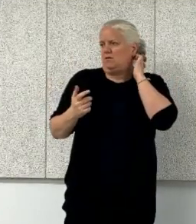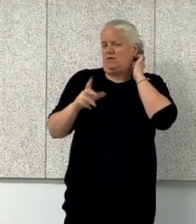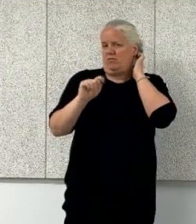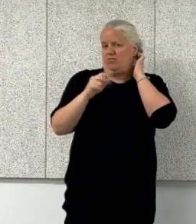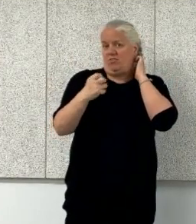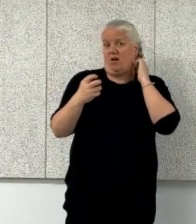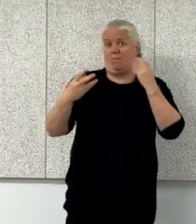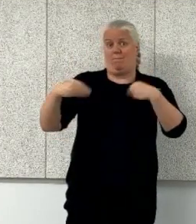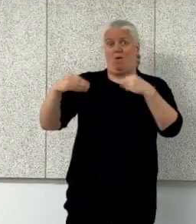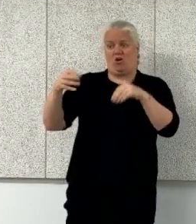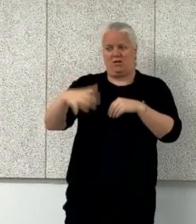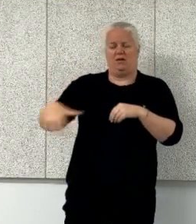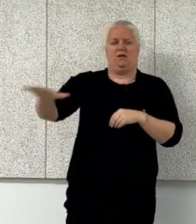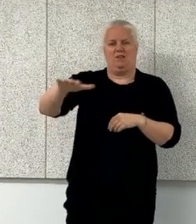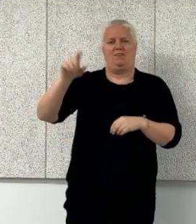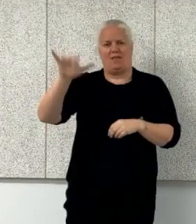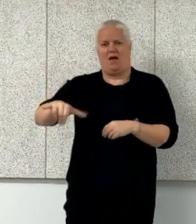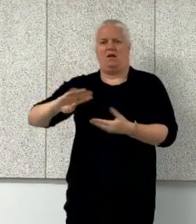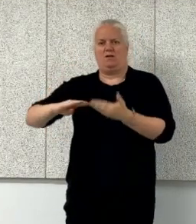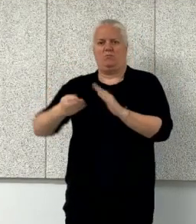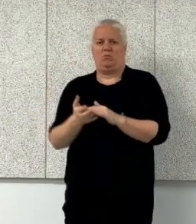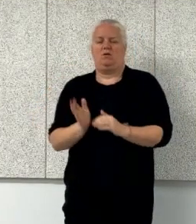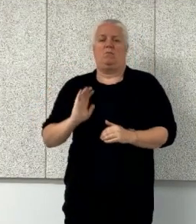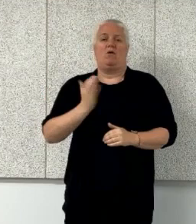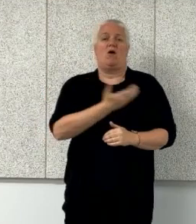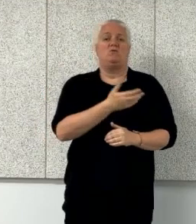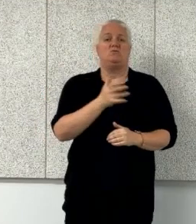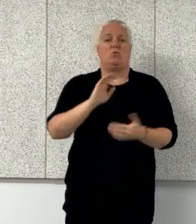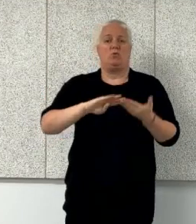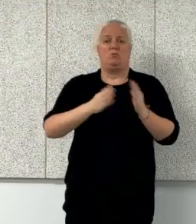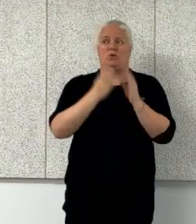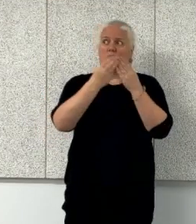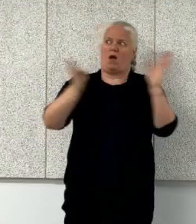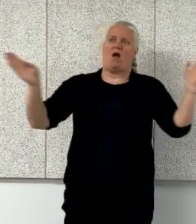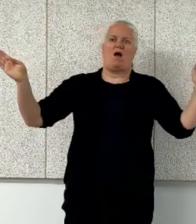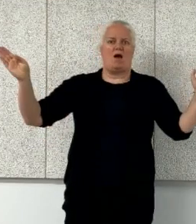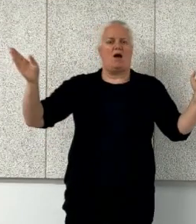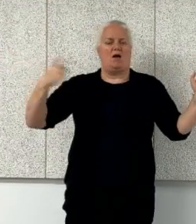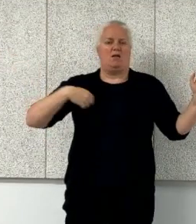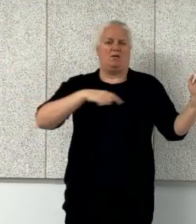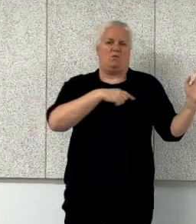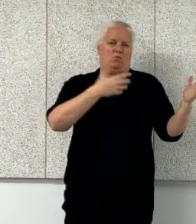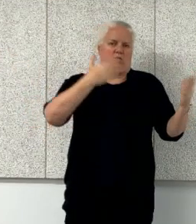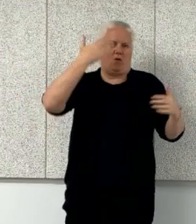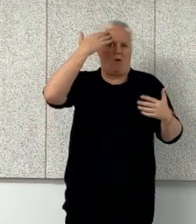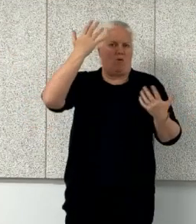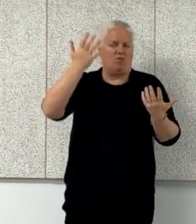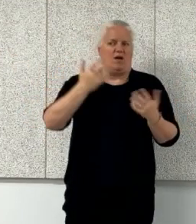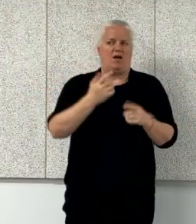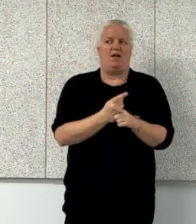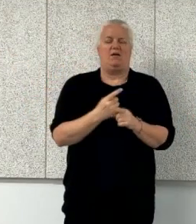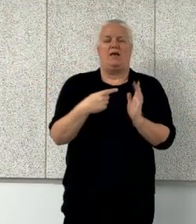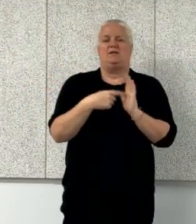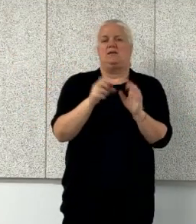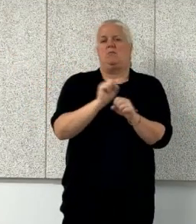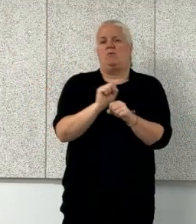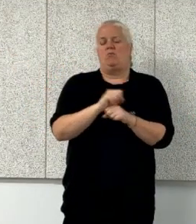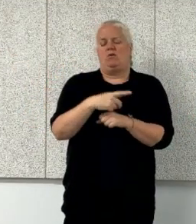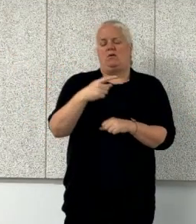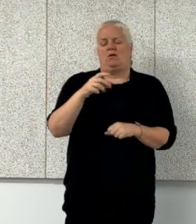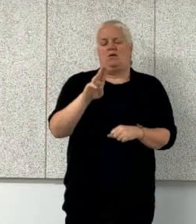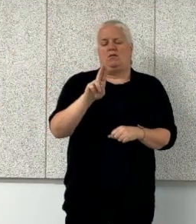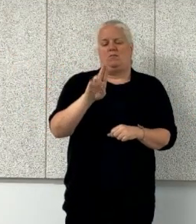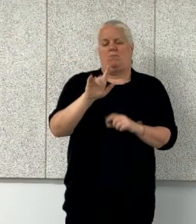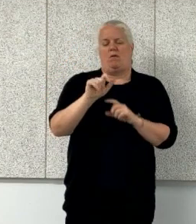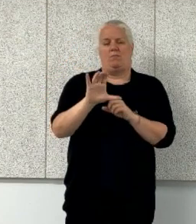market, right? Yeah. But I also think that like, you know, our communities are wise, we know. You're giving the example of, working at the Public earlier, and I want to